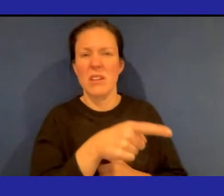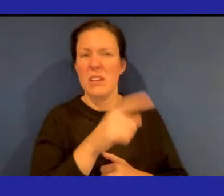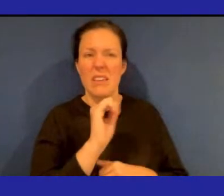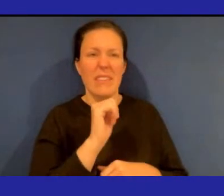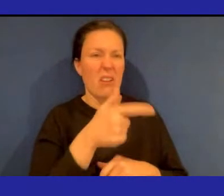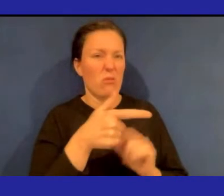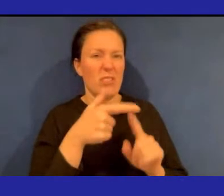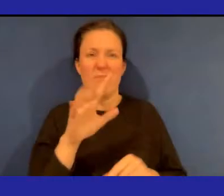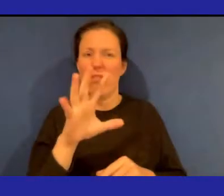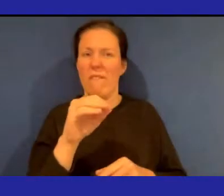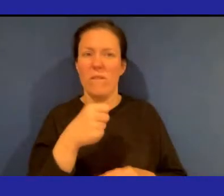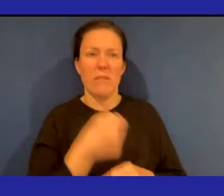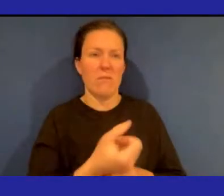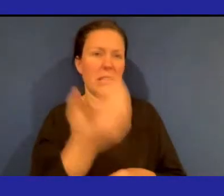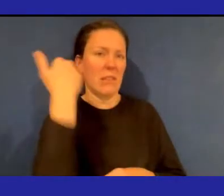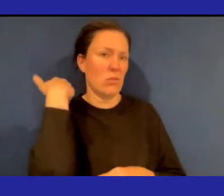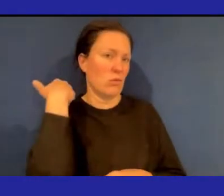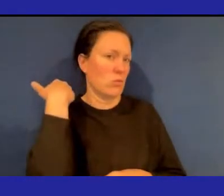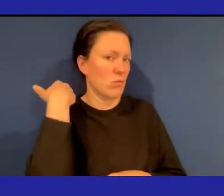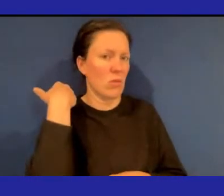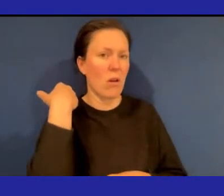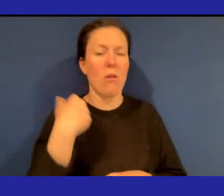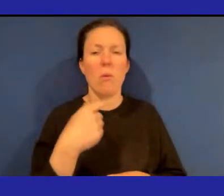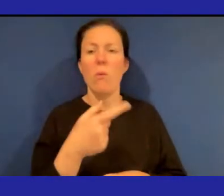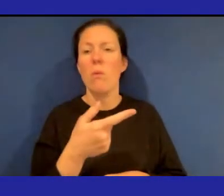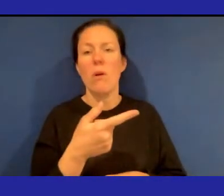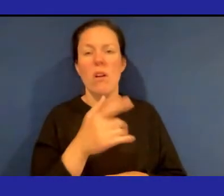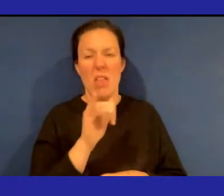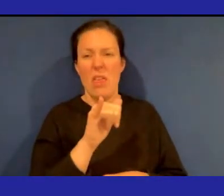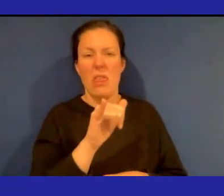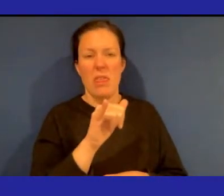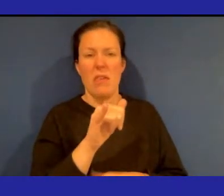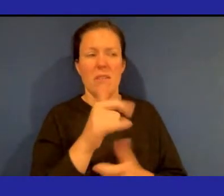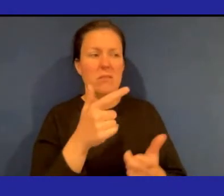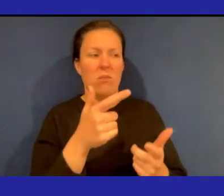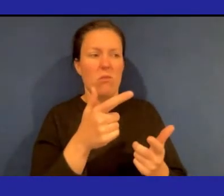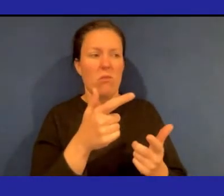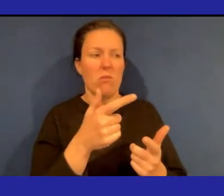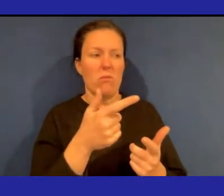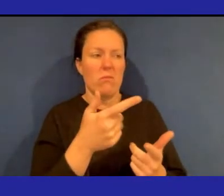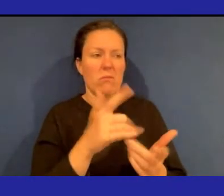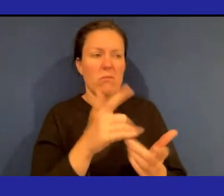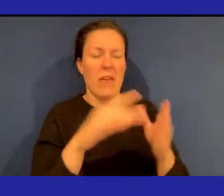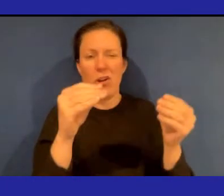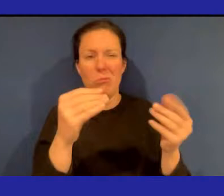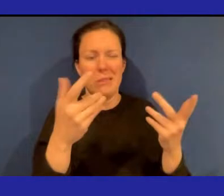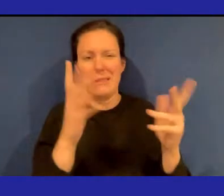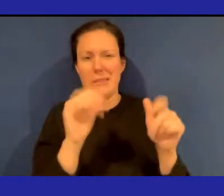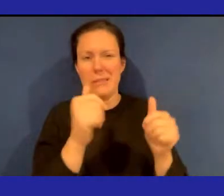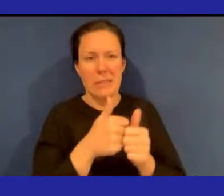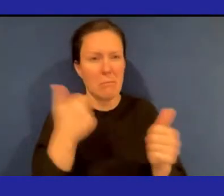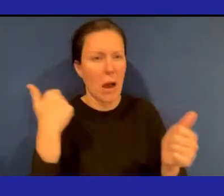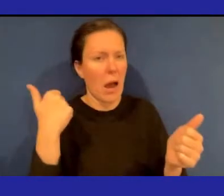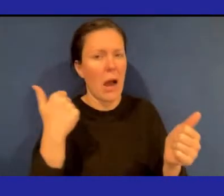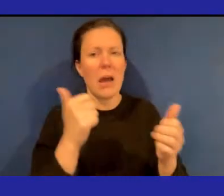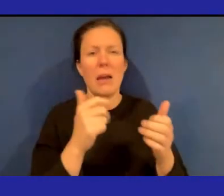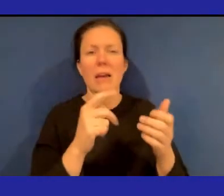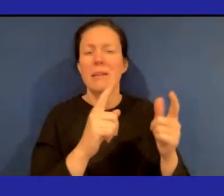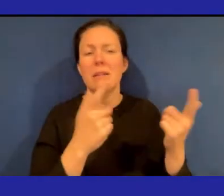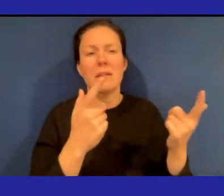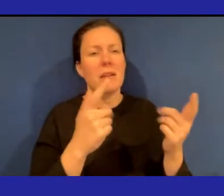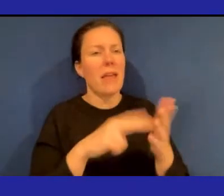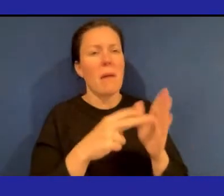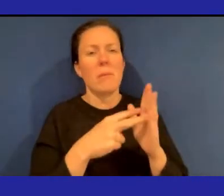model. Don't take into account how many more medications people take now, how many more things are